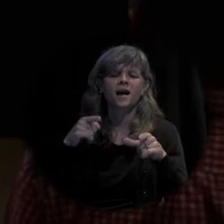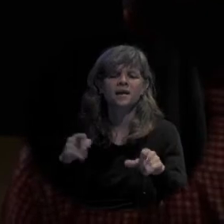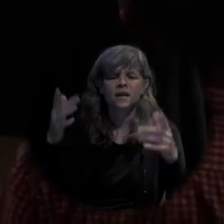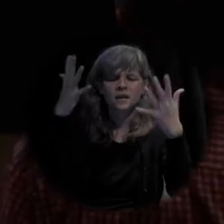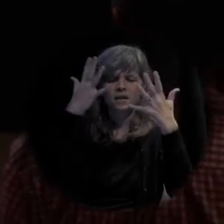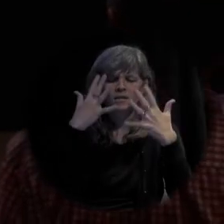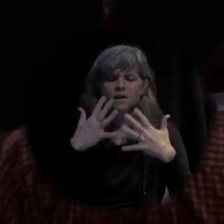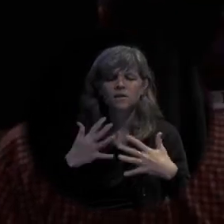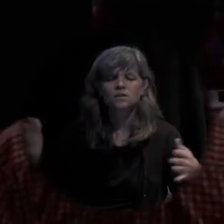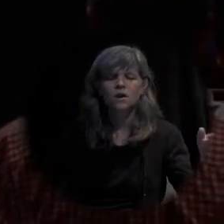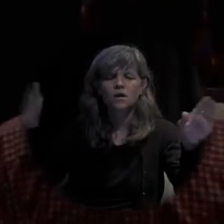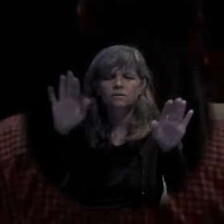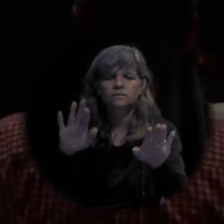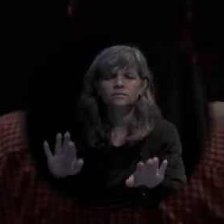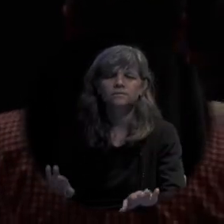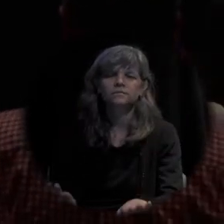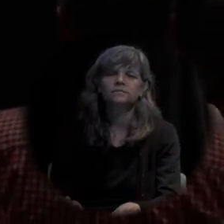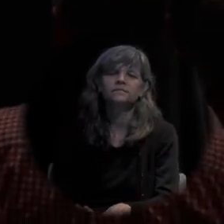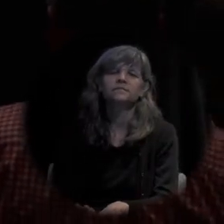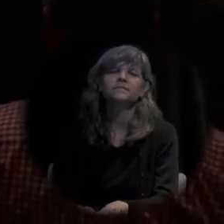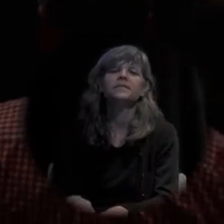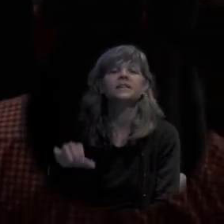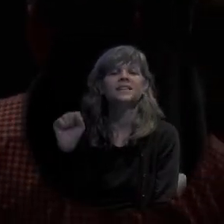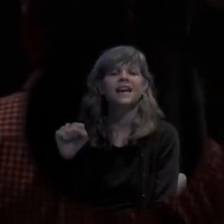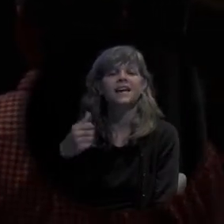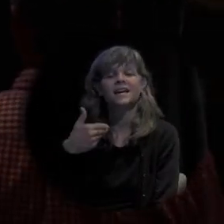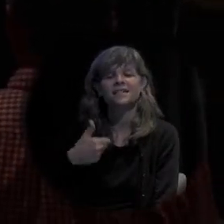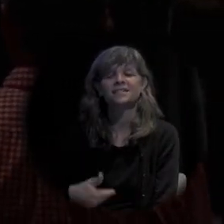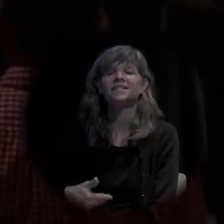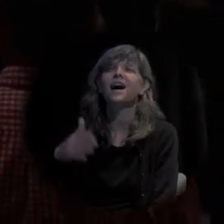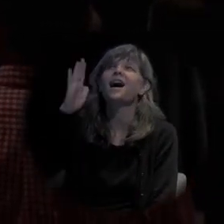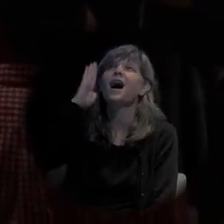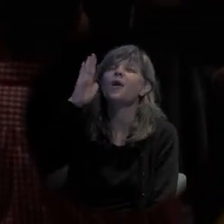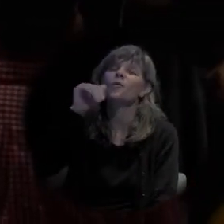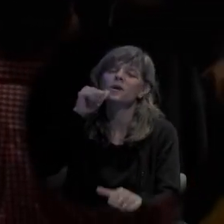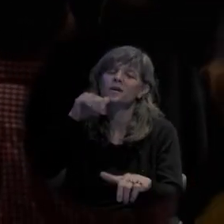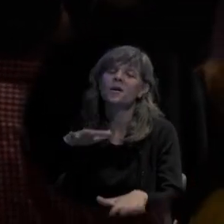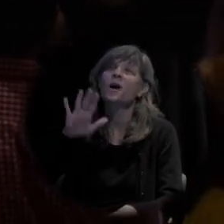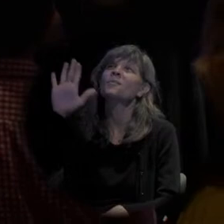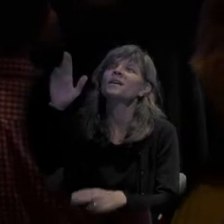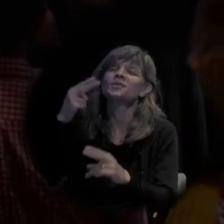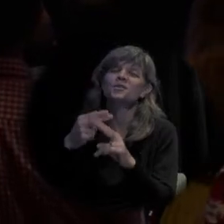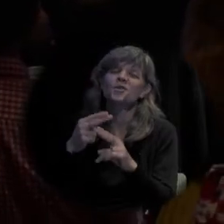you high in the lowest valley. Yes, I